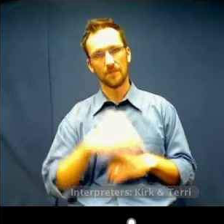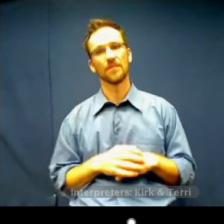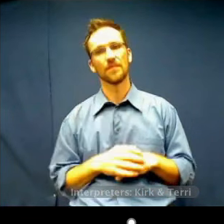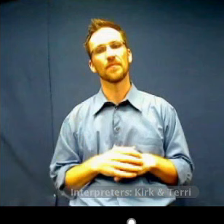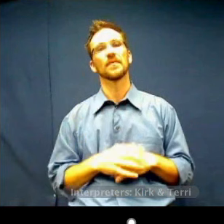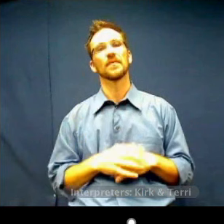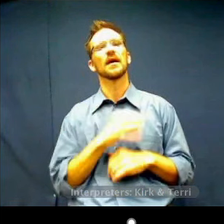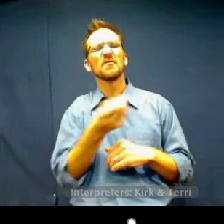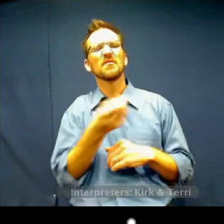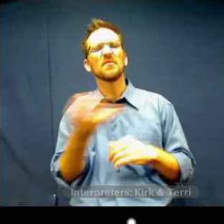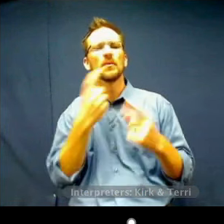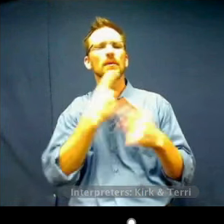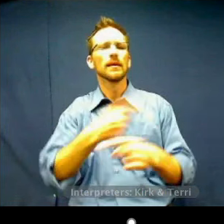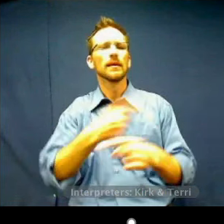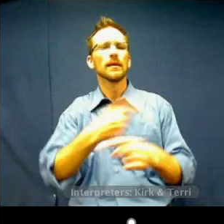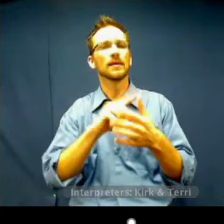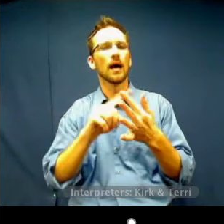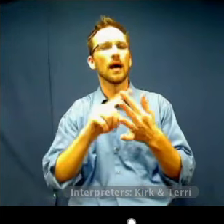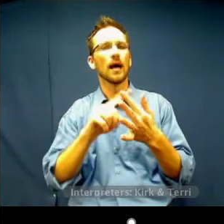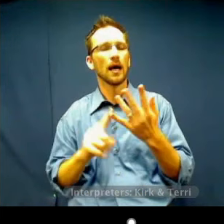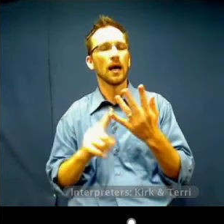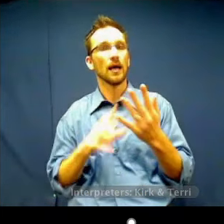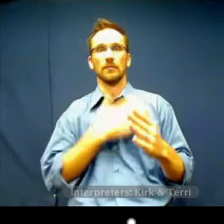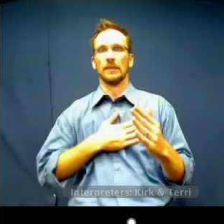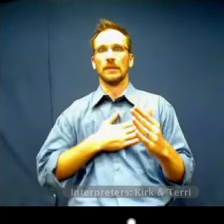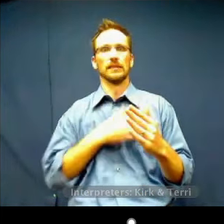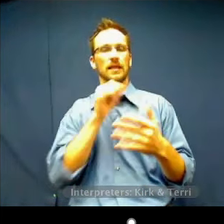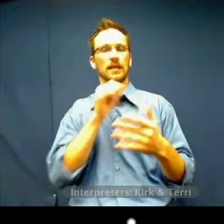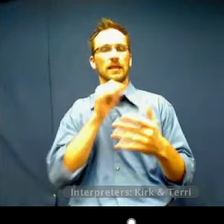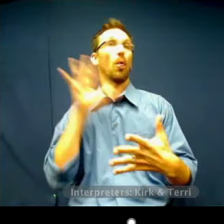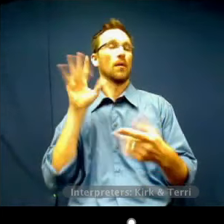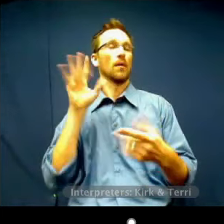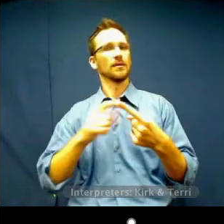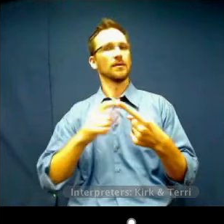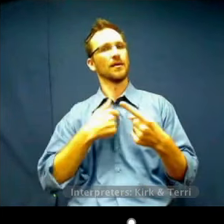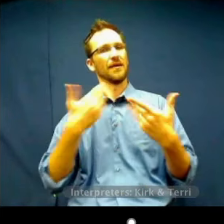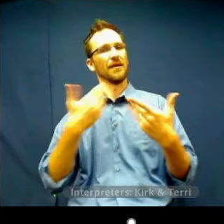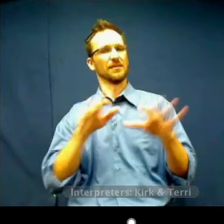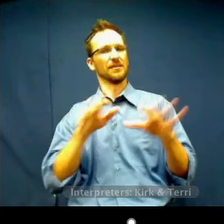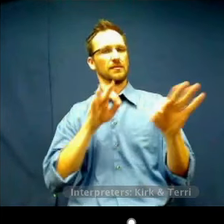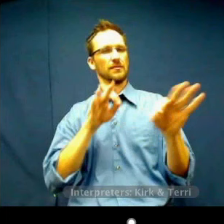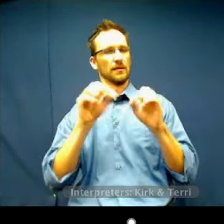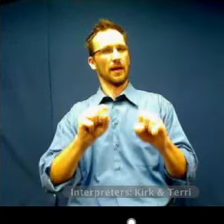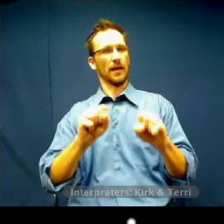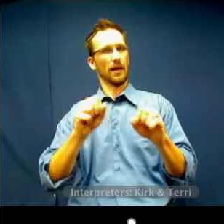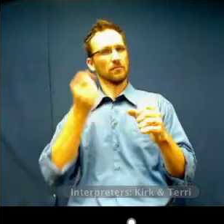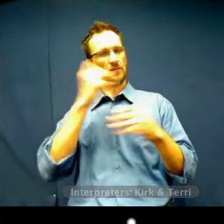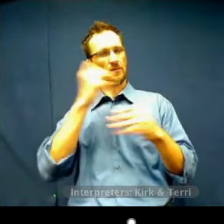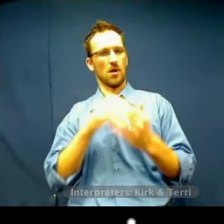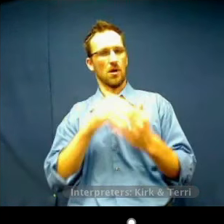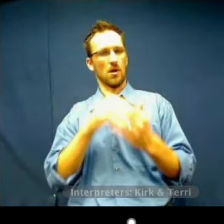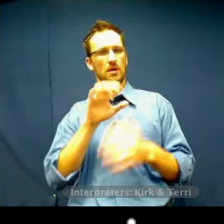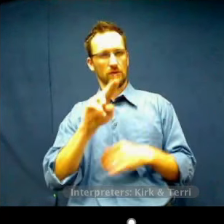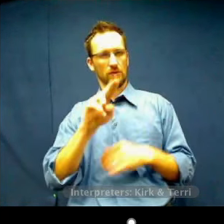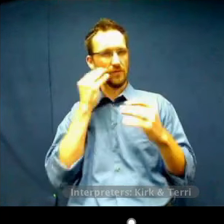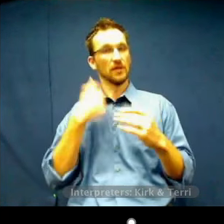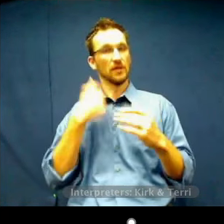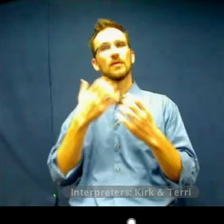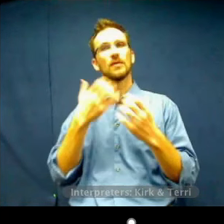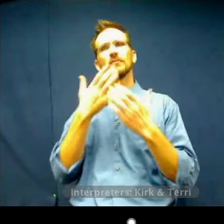Just a few things, and please don't get off till I finish so you can get all of your CEU information. I especially want to thank Carla Mathers